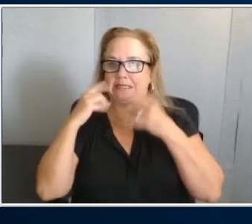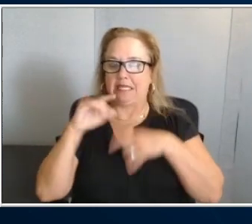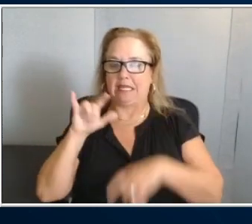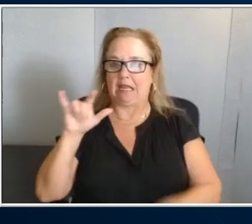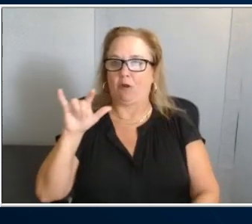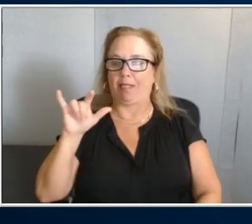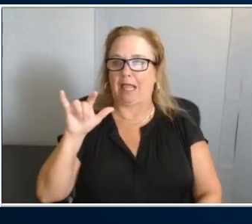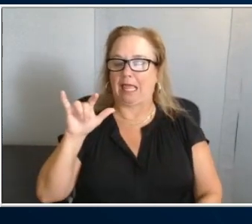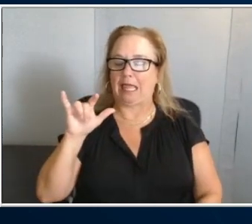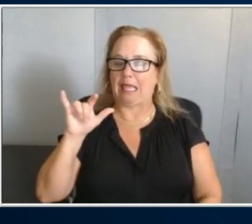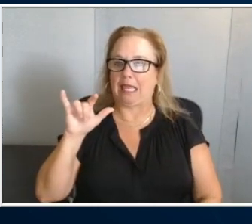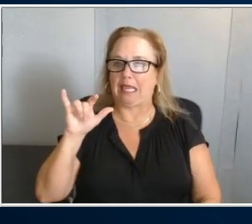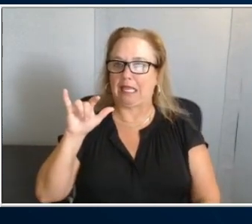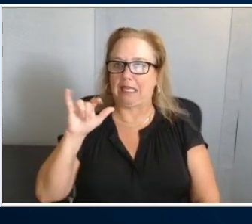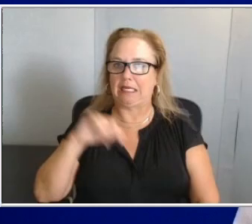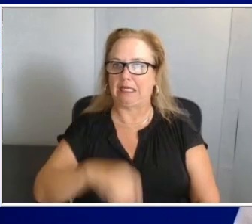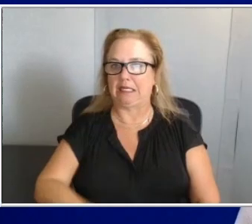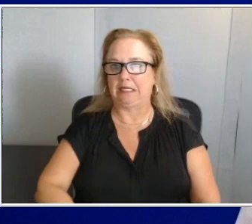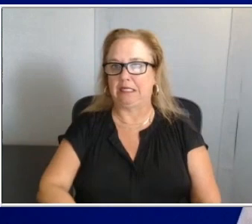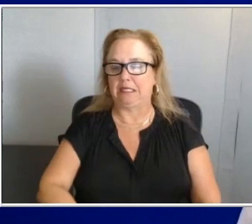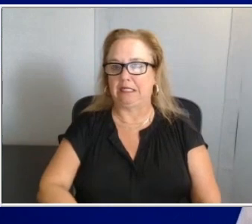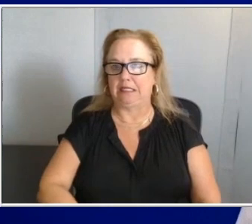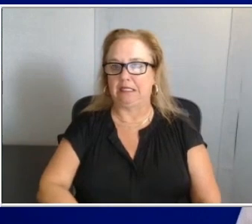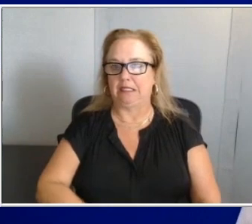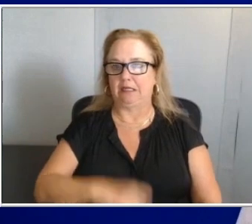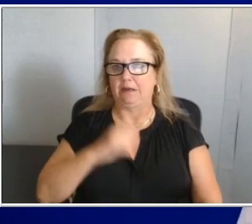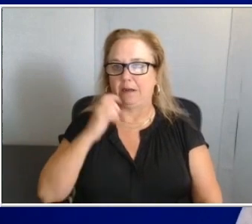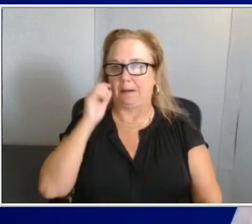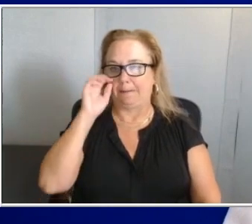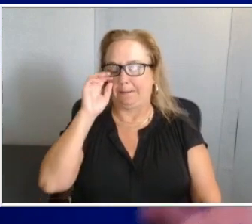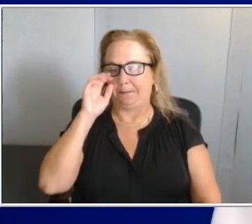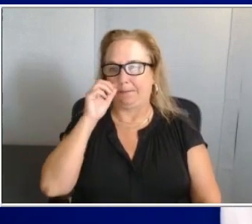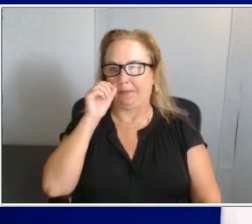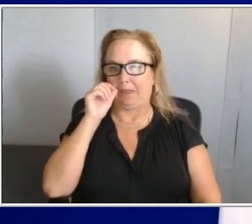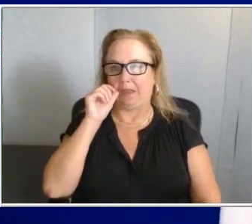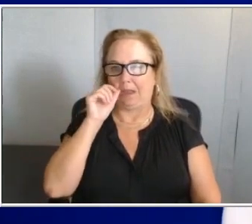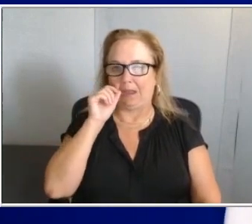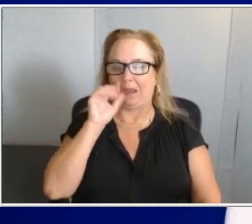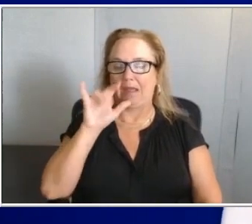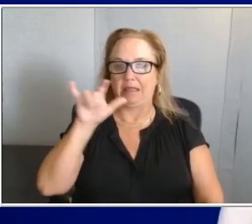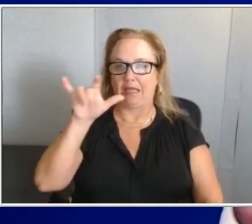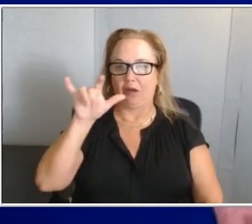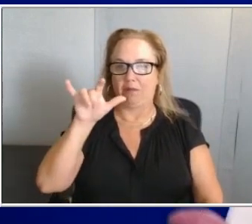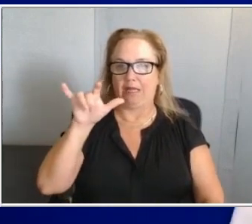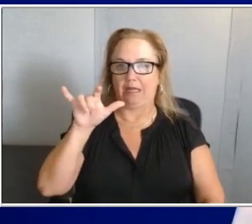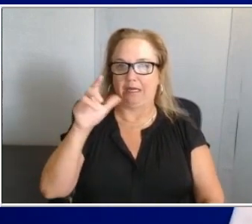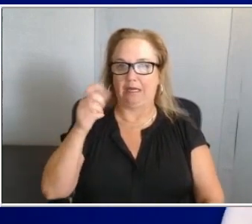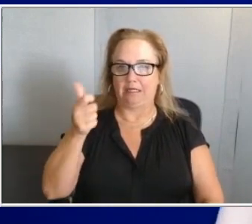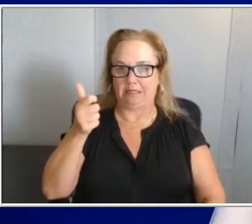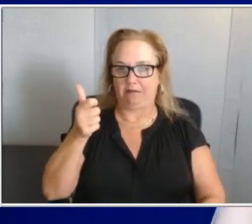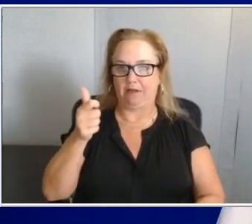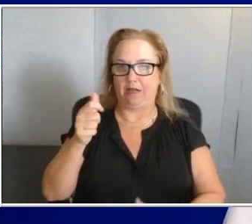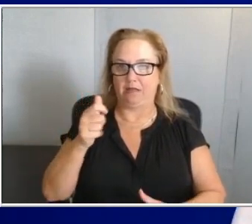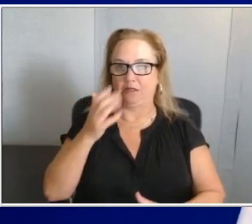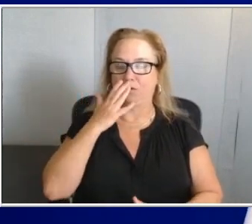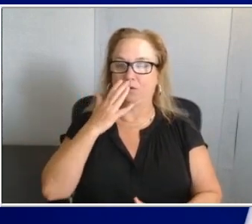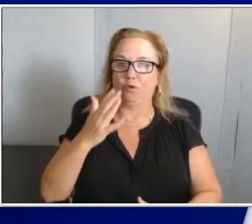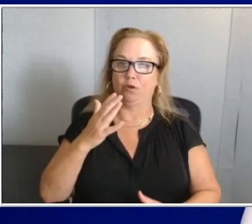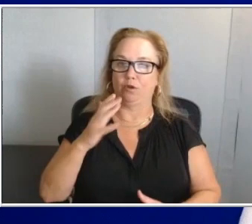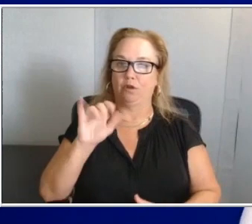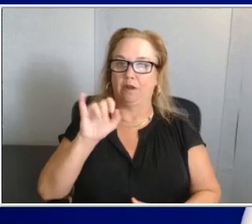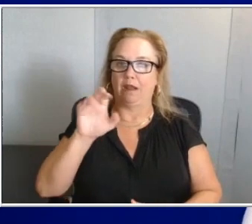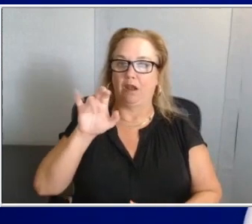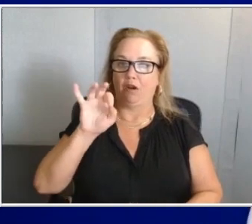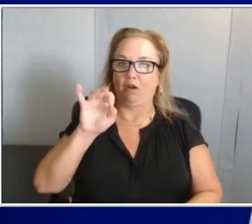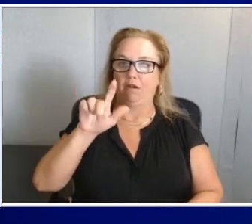air that's circulating in the plane? Yeah, I mean, I think certainly the airplane as a whole, they have fairly good